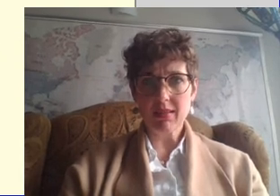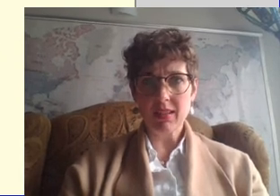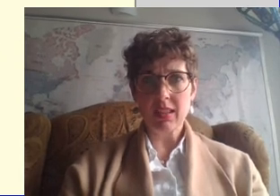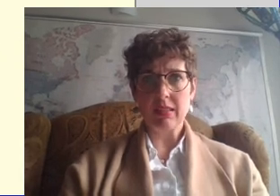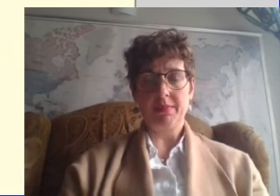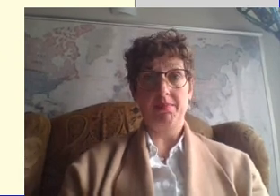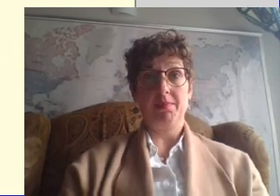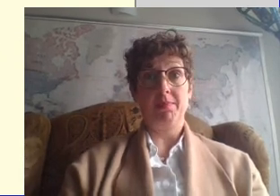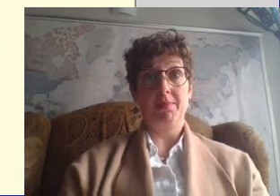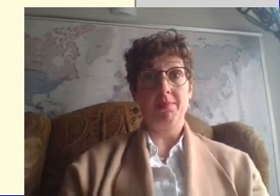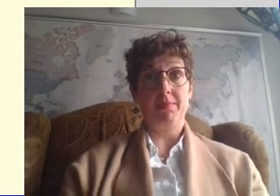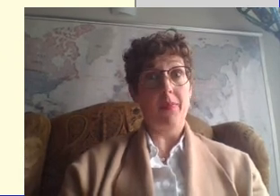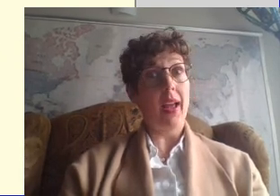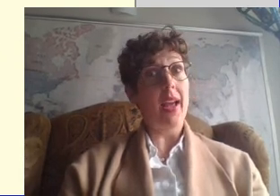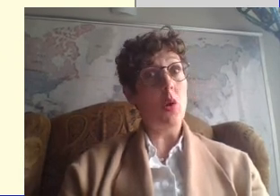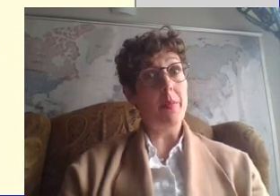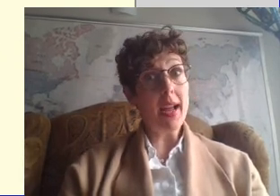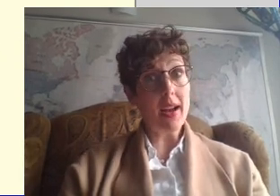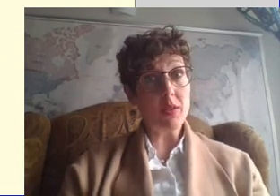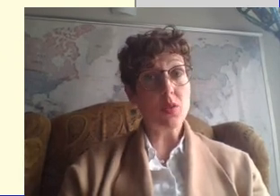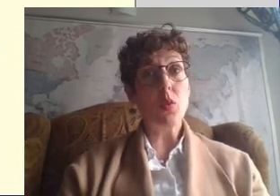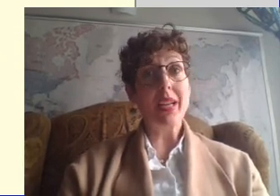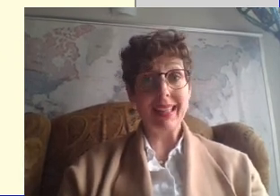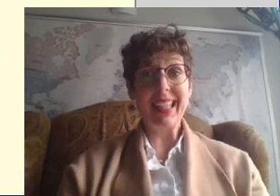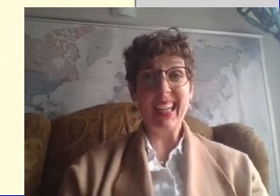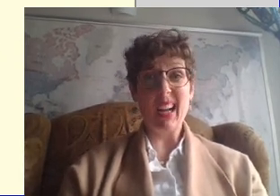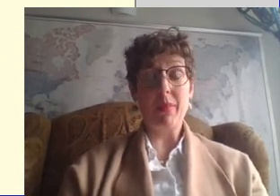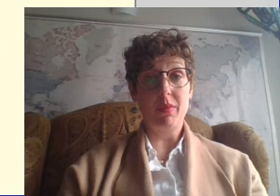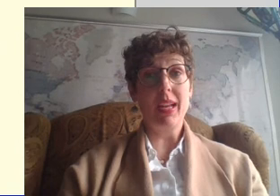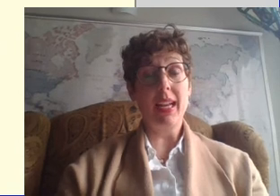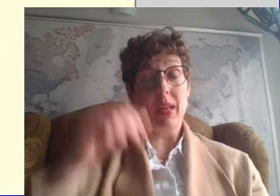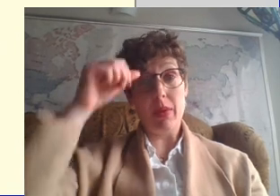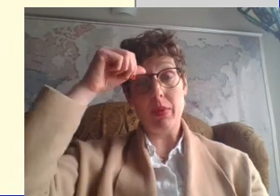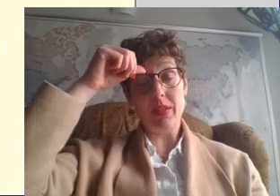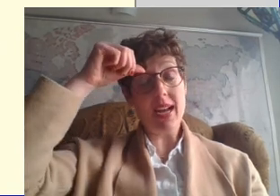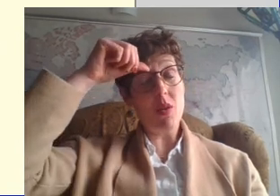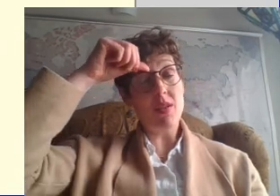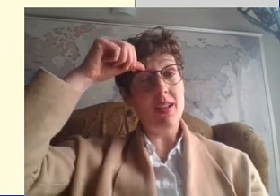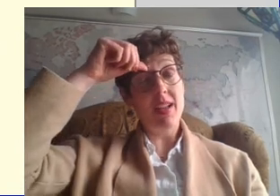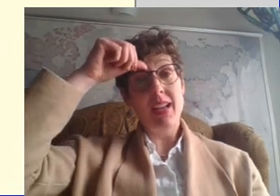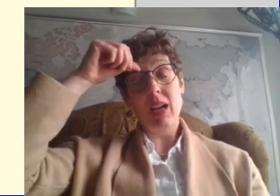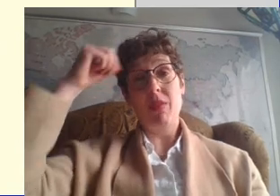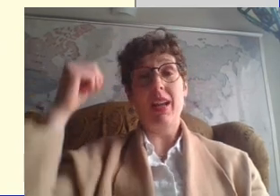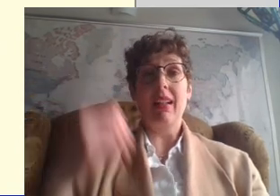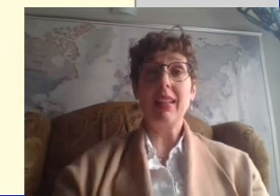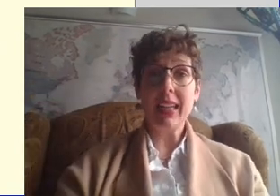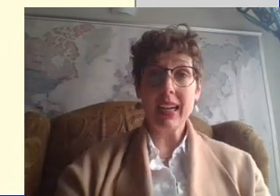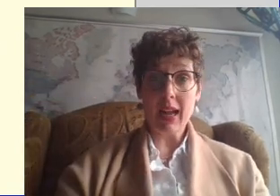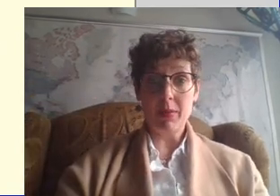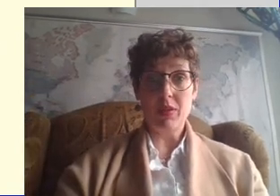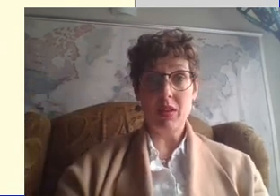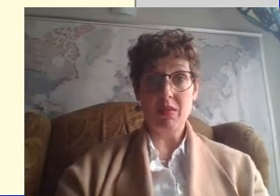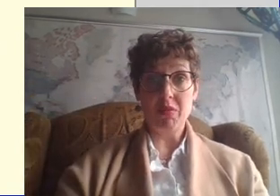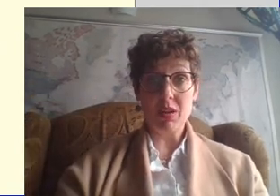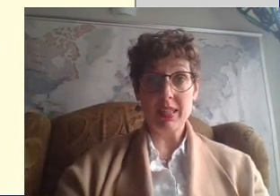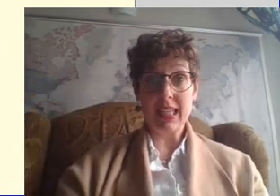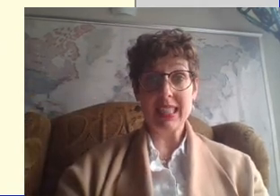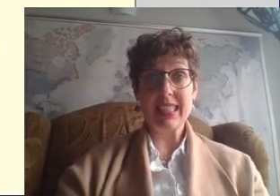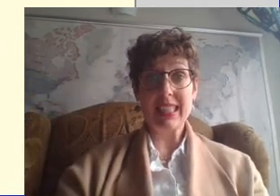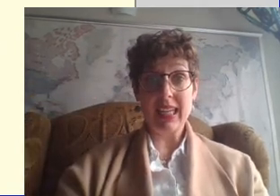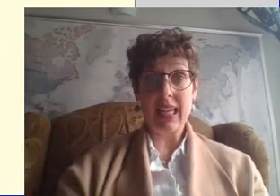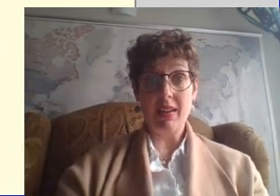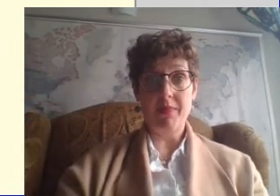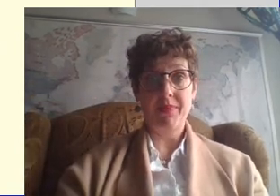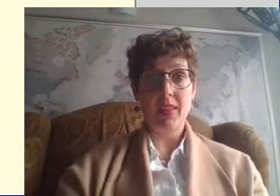milk? I know in my house, we clean it up. We got to get a paper towel and we've got to clean it up so that the floor doesn't